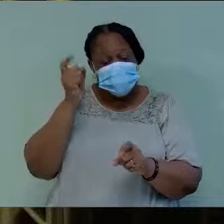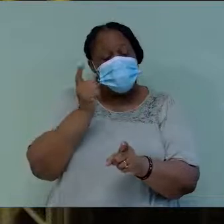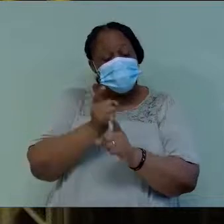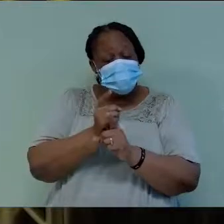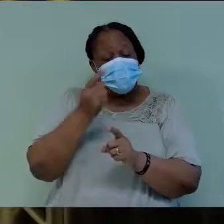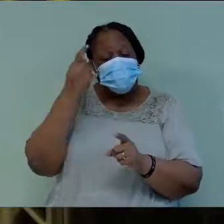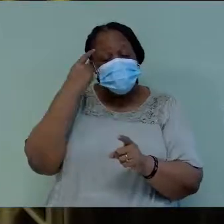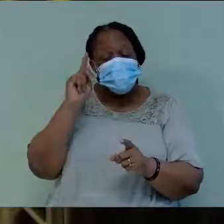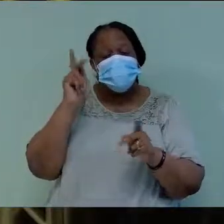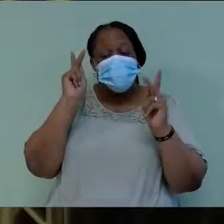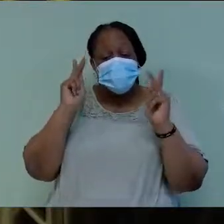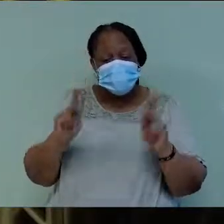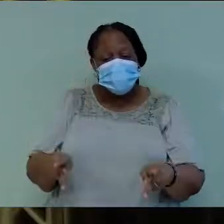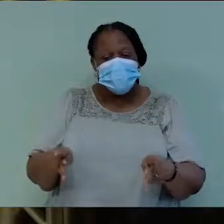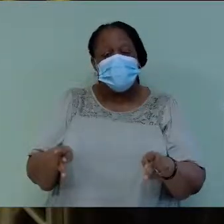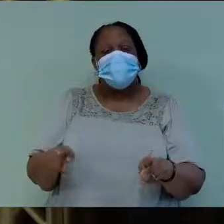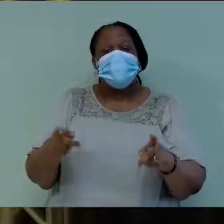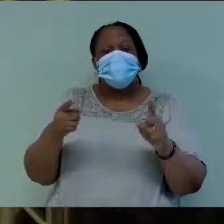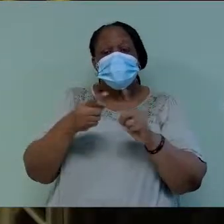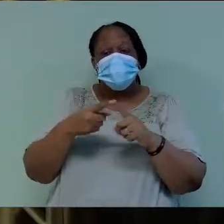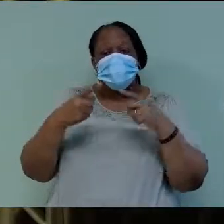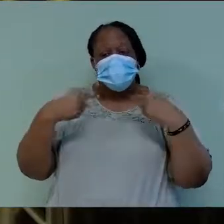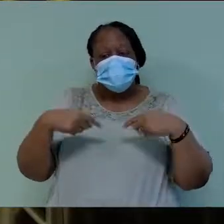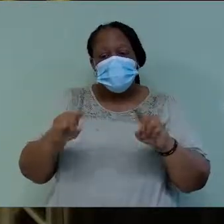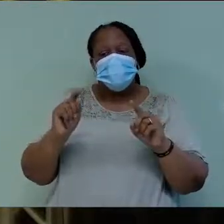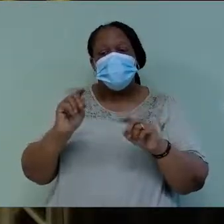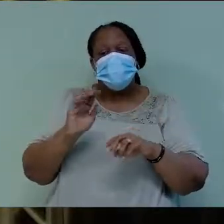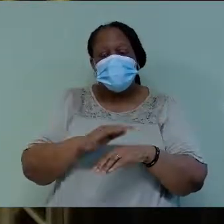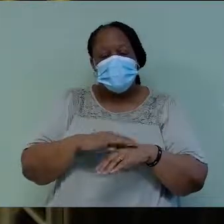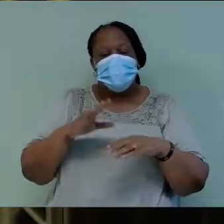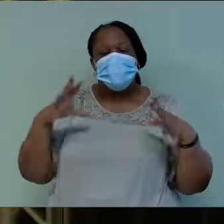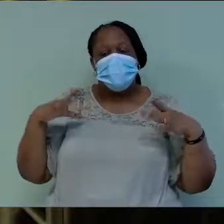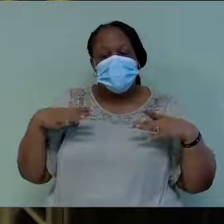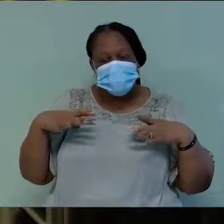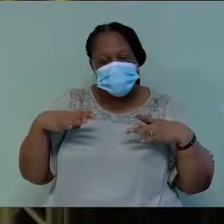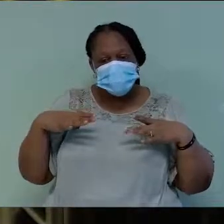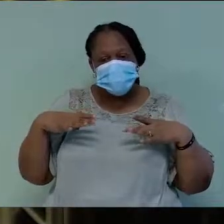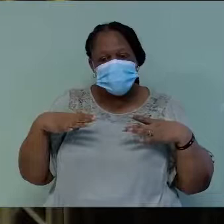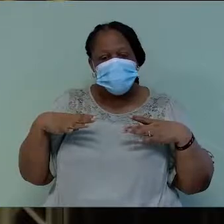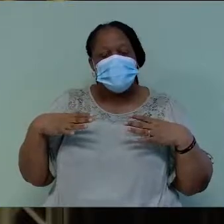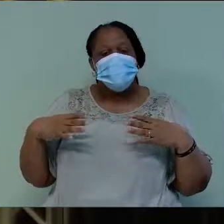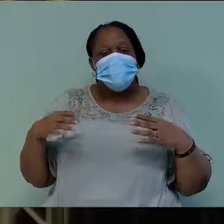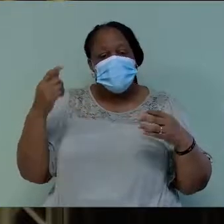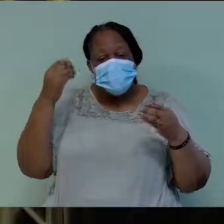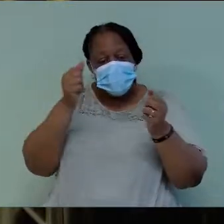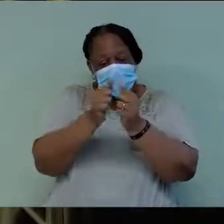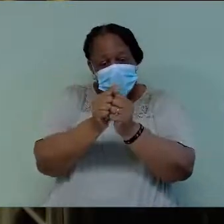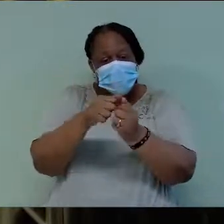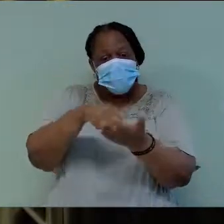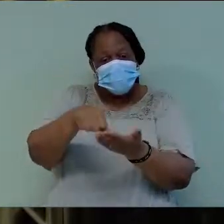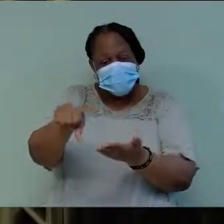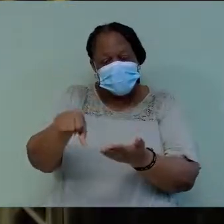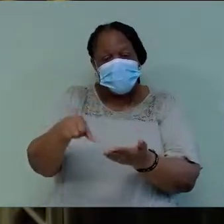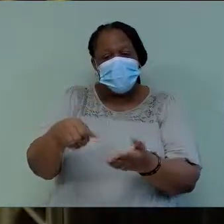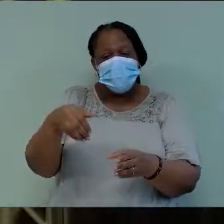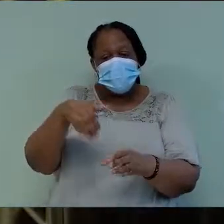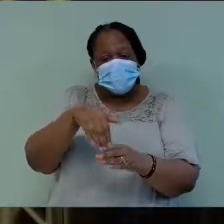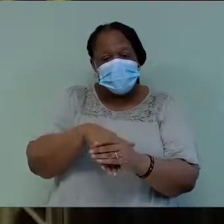correct for an employee to commence or go on annual paid holidays during the